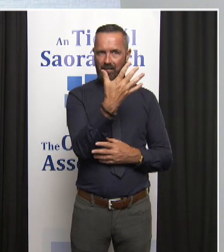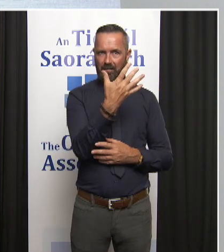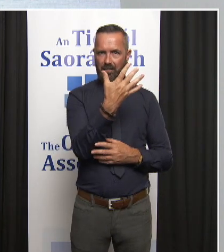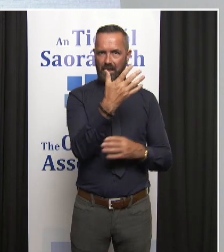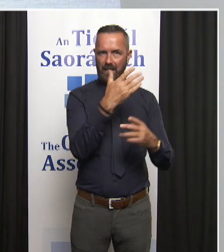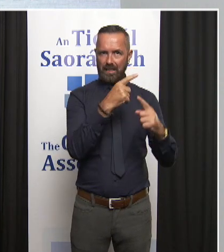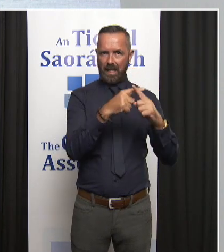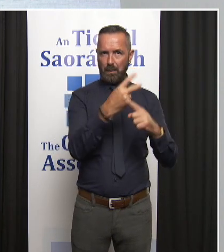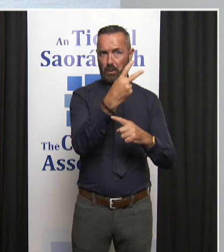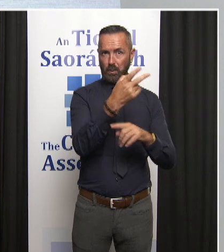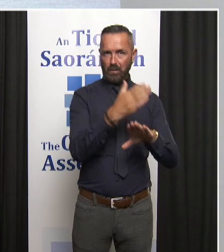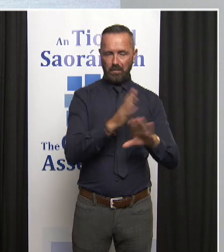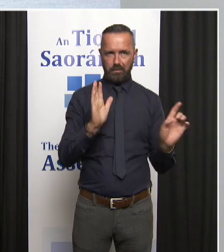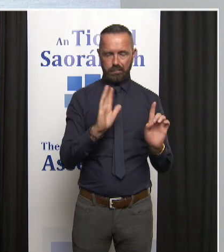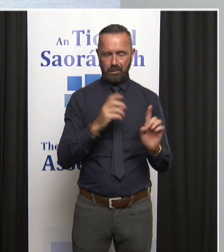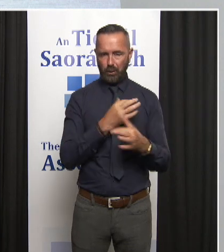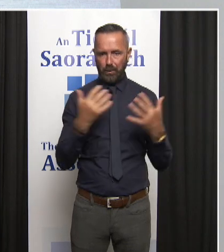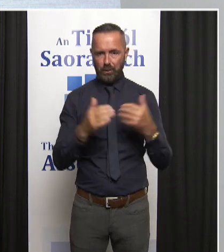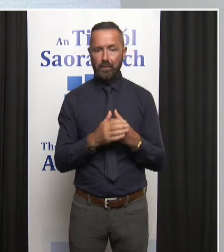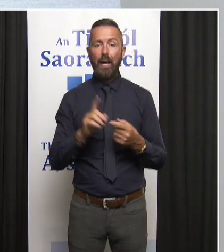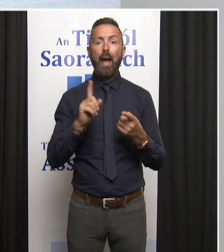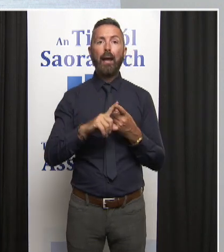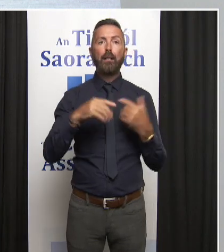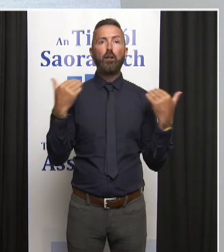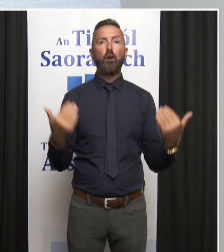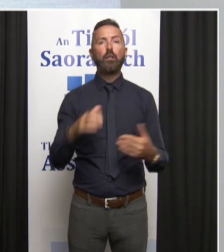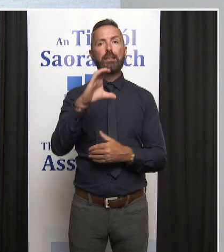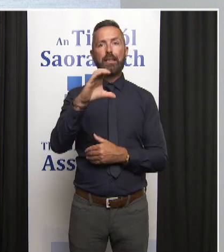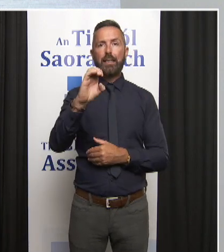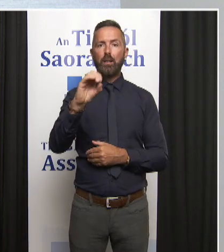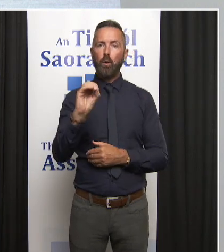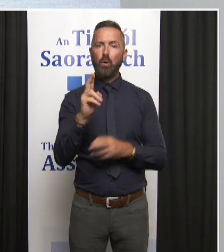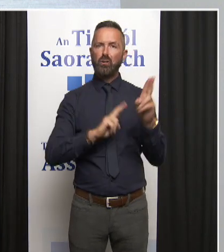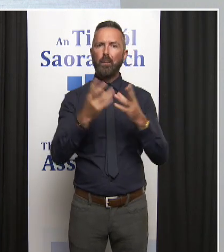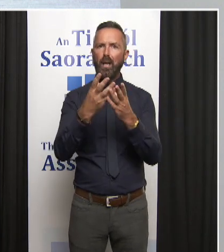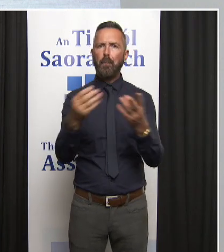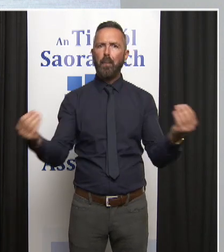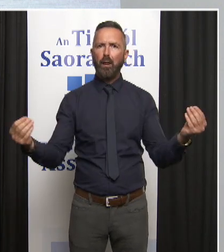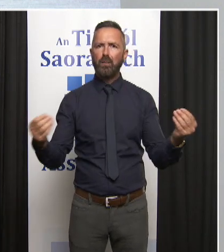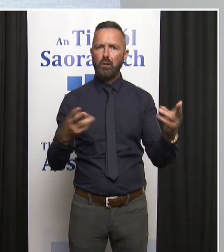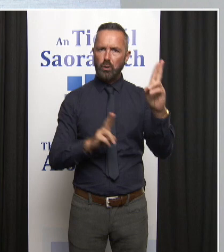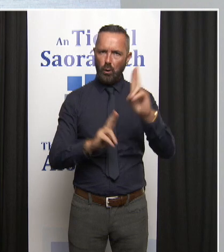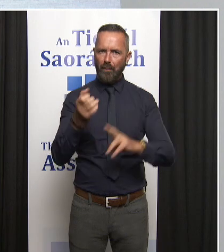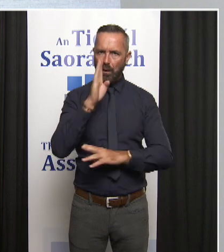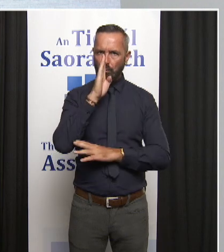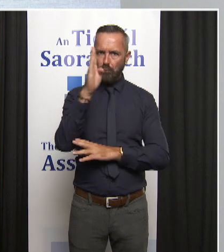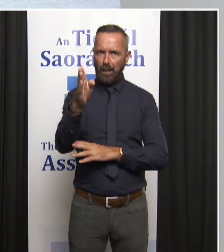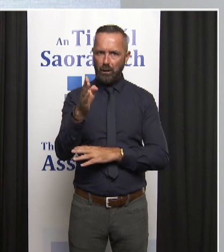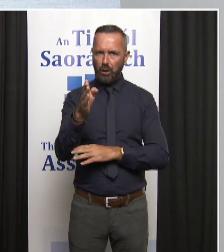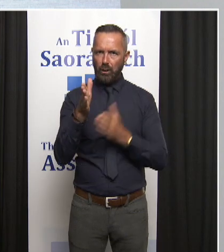should be, like the current CEOs should be abolished, and that there should be kind of a Director General to assist the